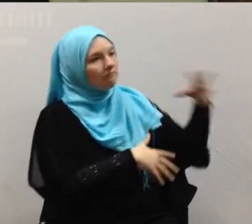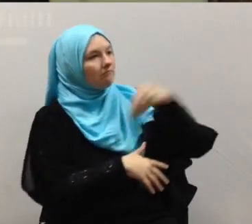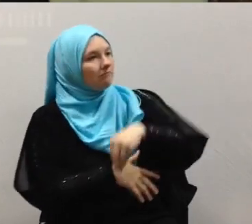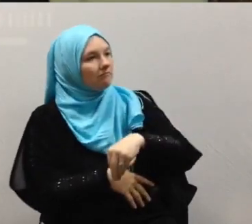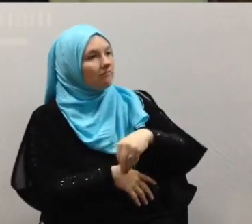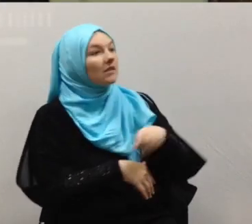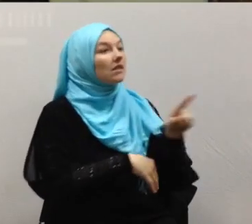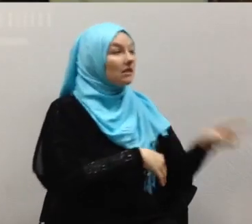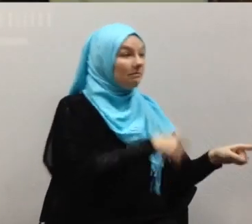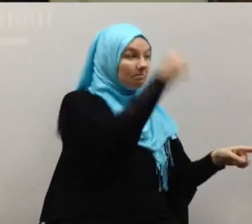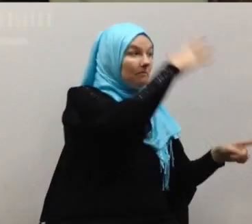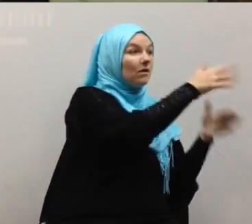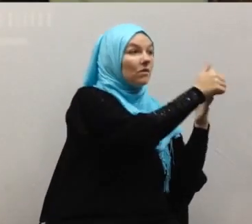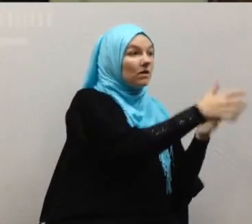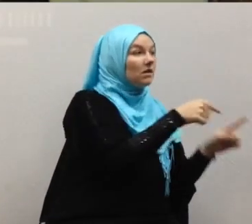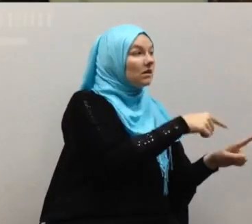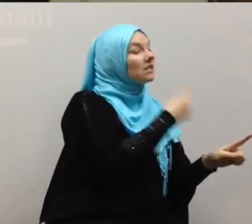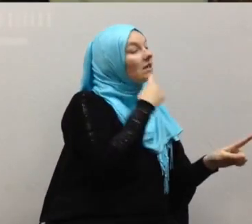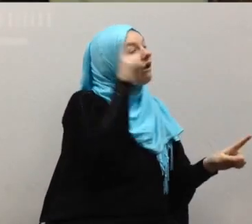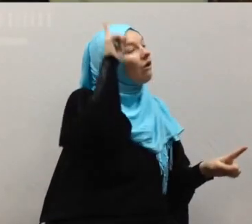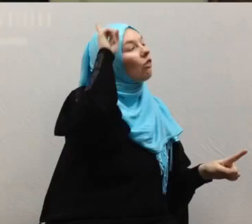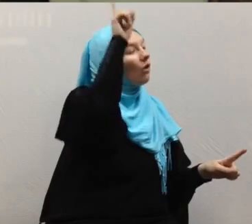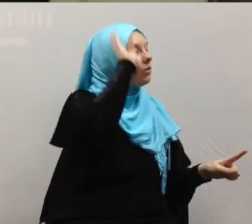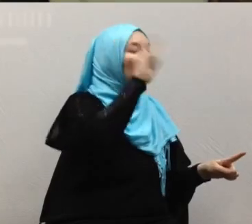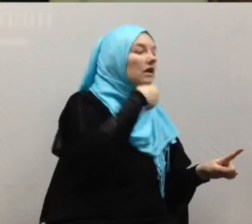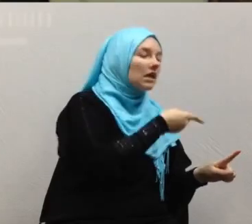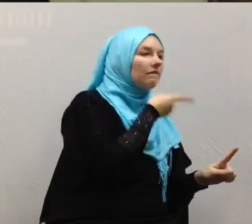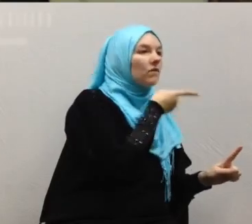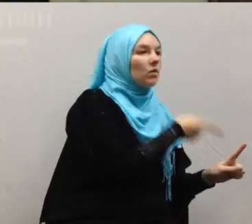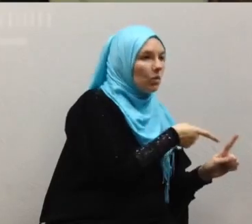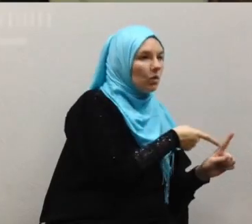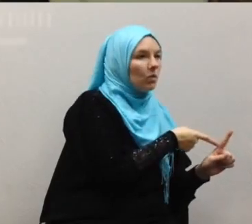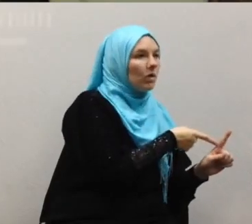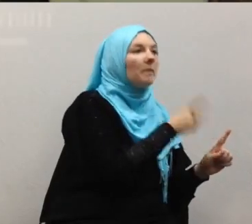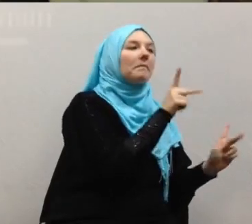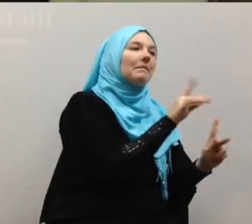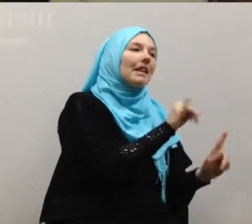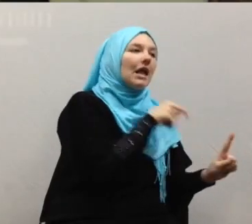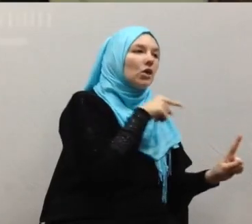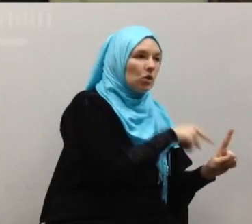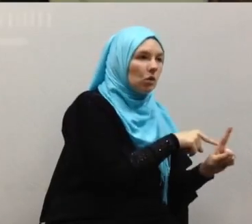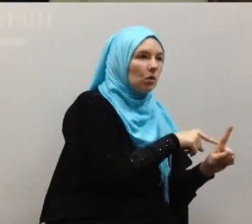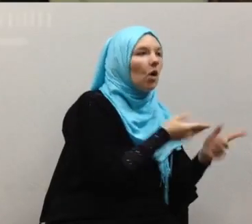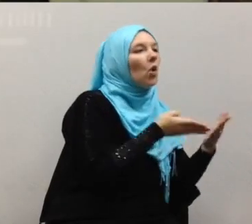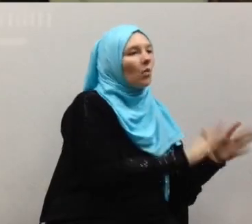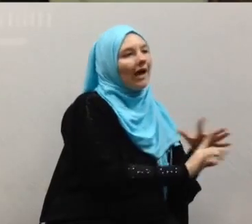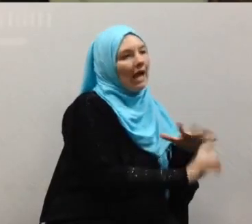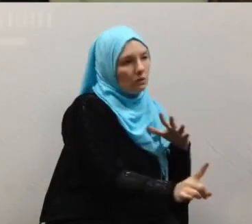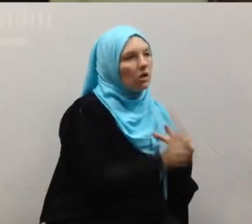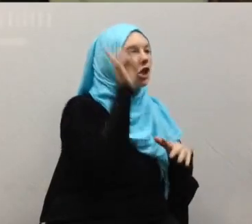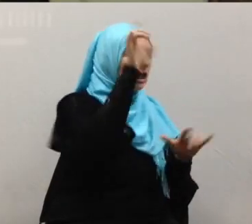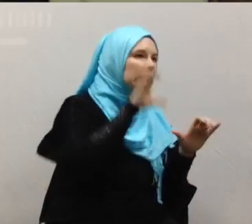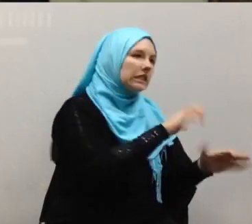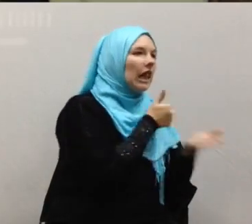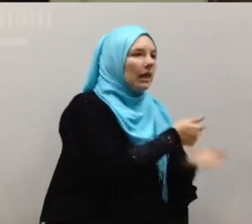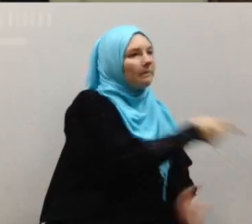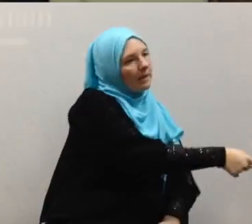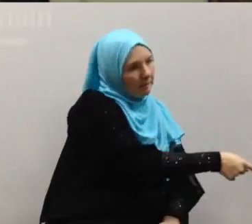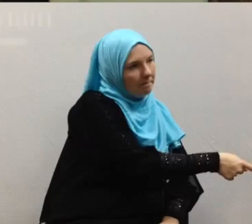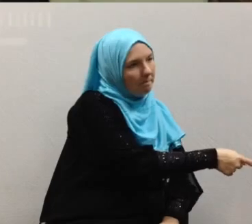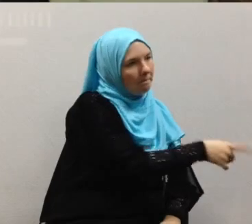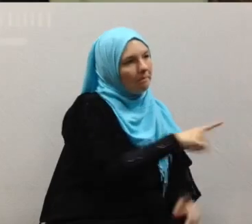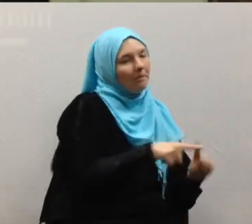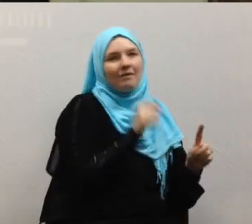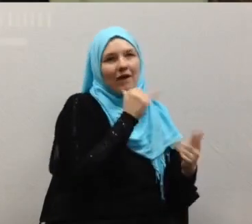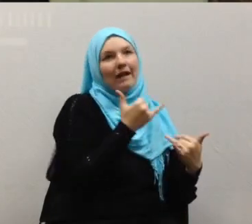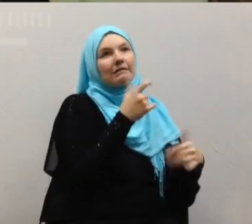you and people like you a way out. And Allah did. But this is not the time to tell how.